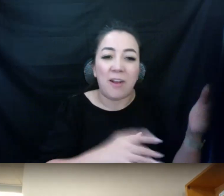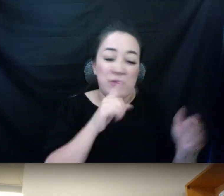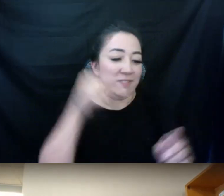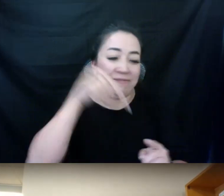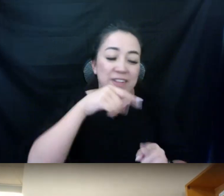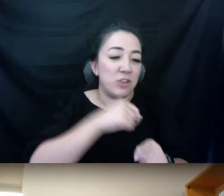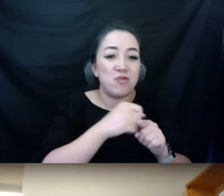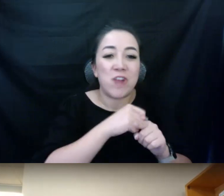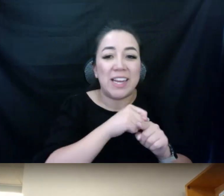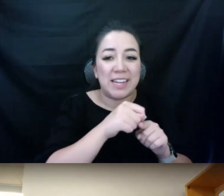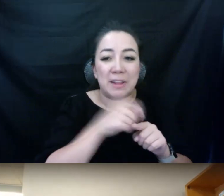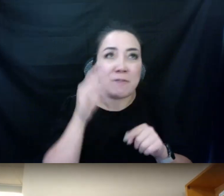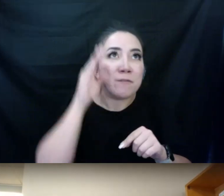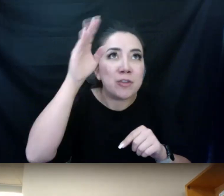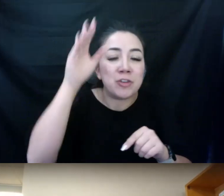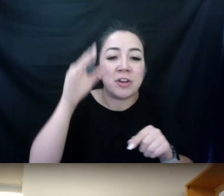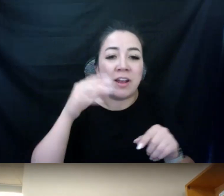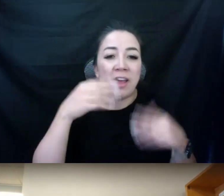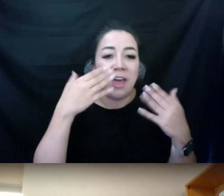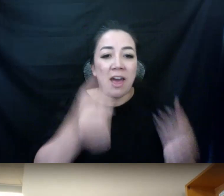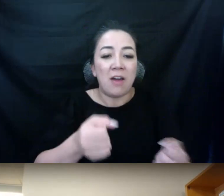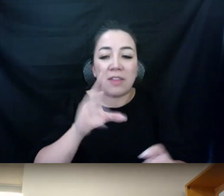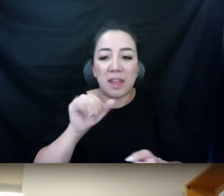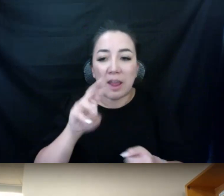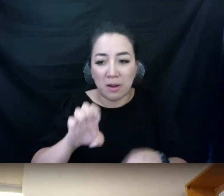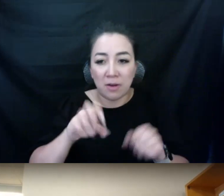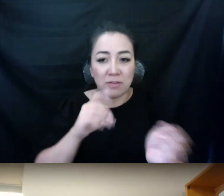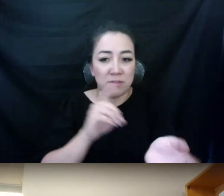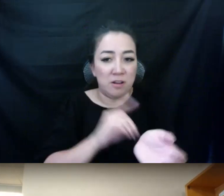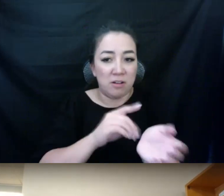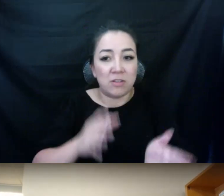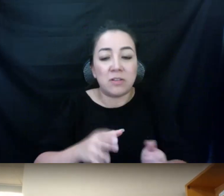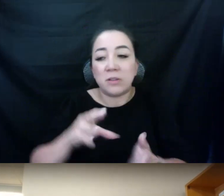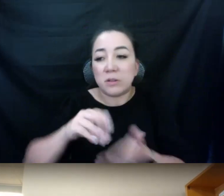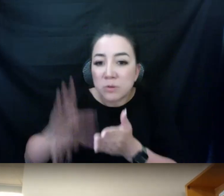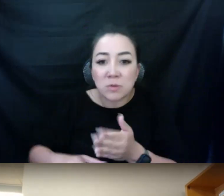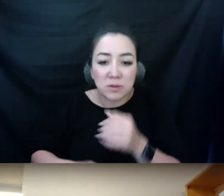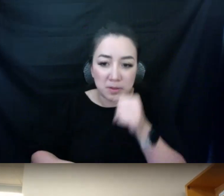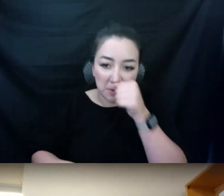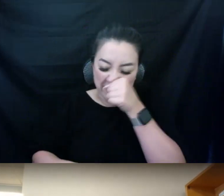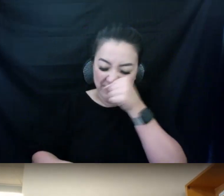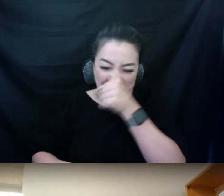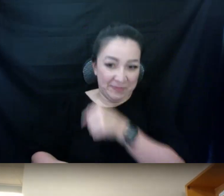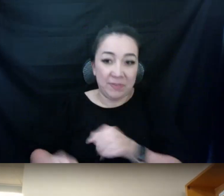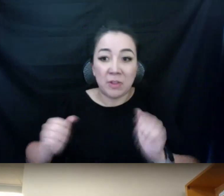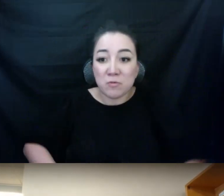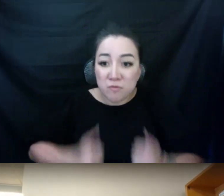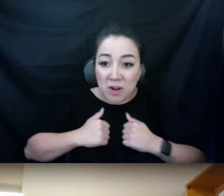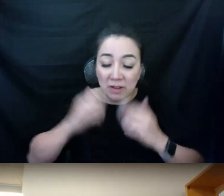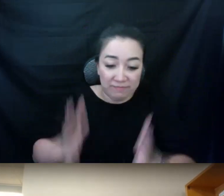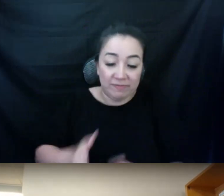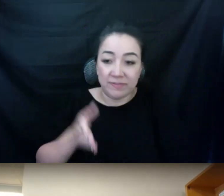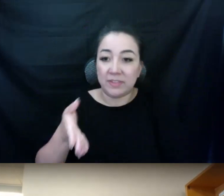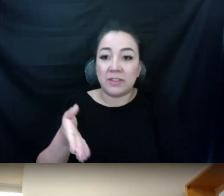of the future healthcare providers, the students and the residents. There's